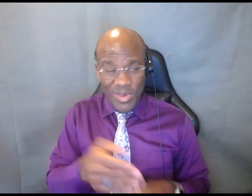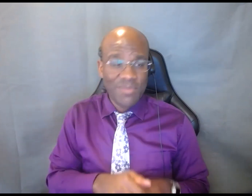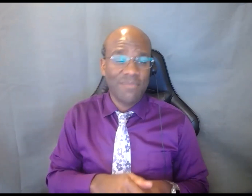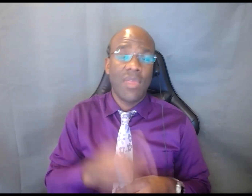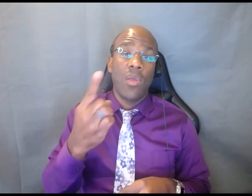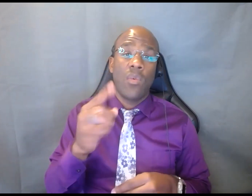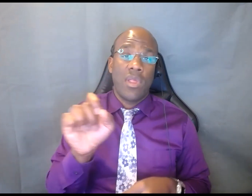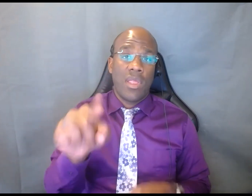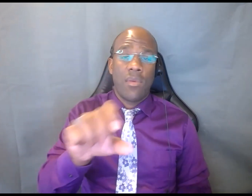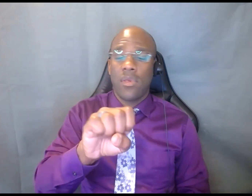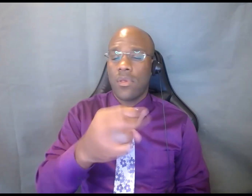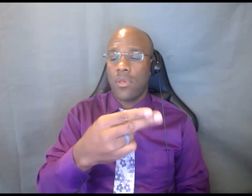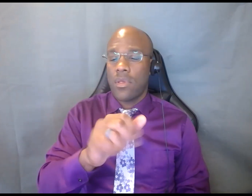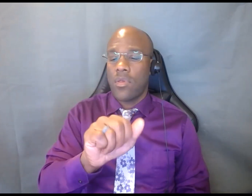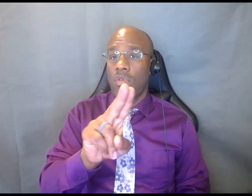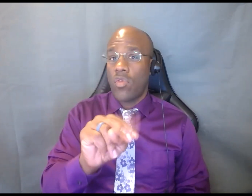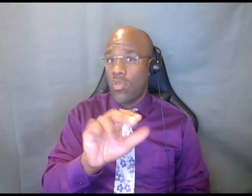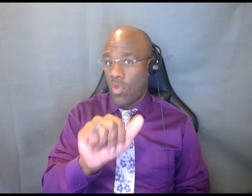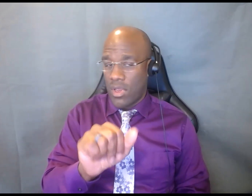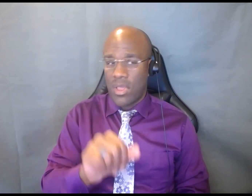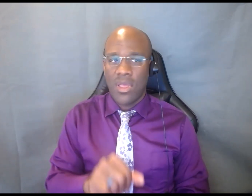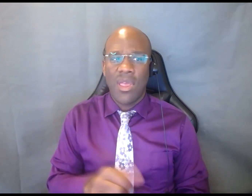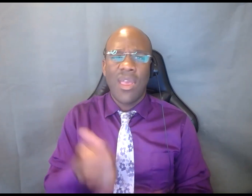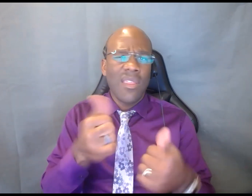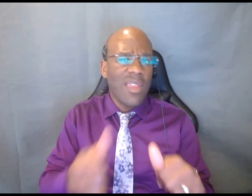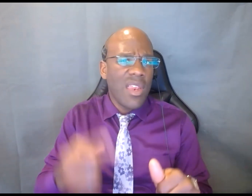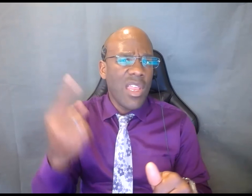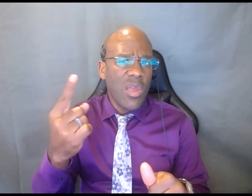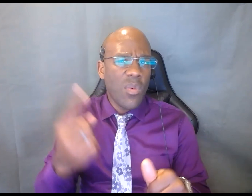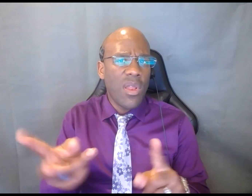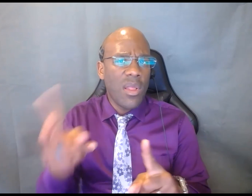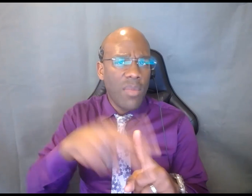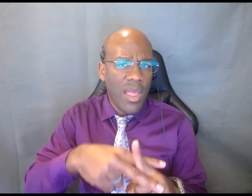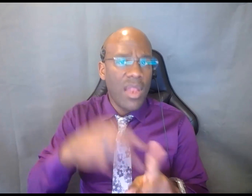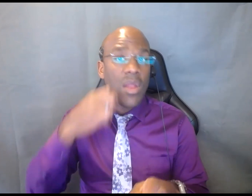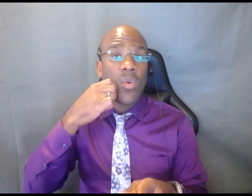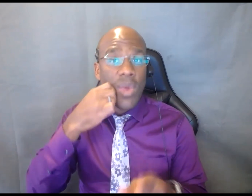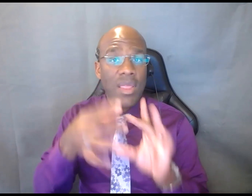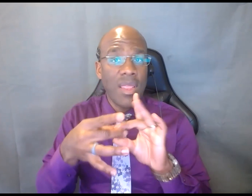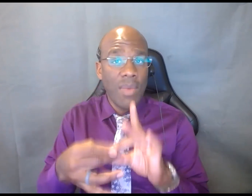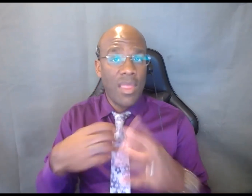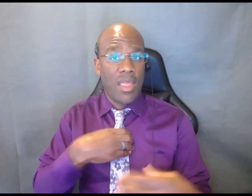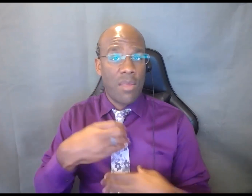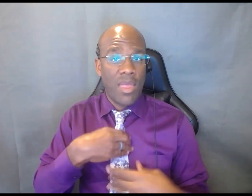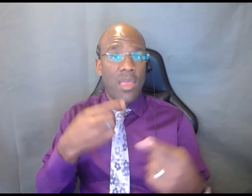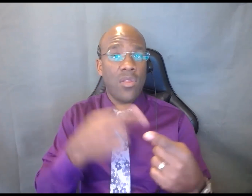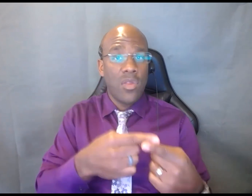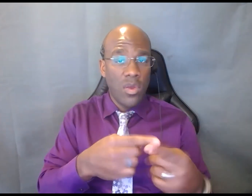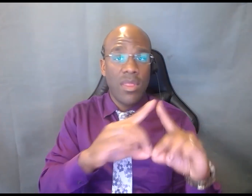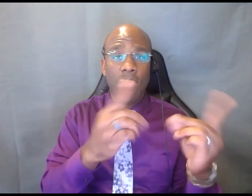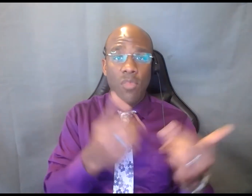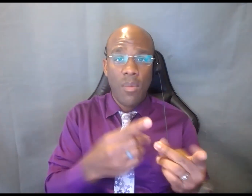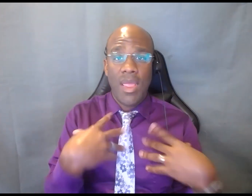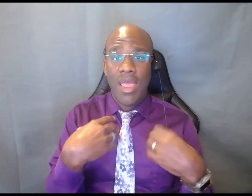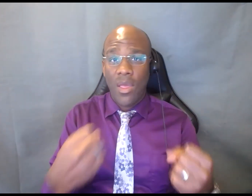asks, has anyone filed a race-based complaint to the Department of Health and Human Services? Have these